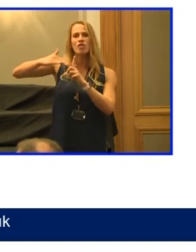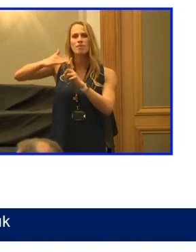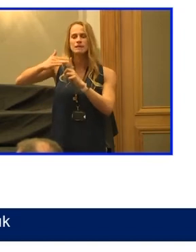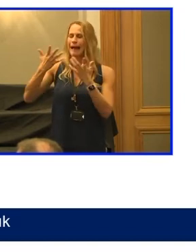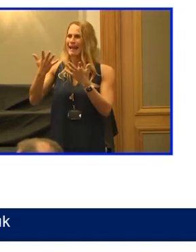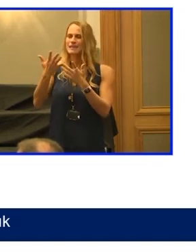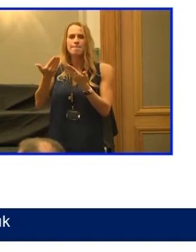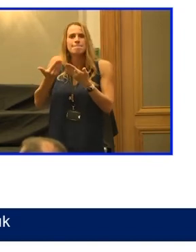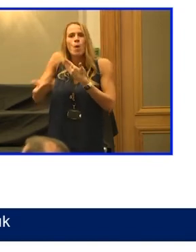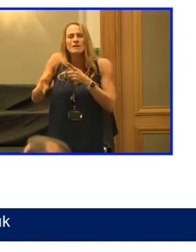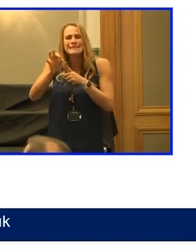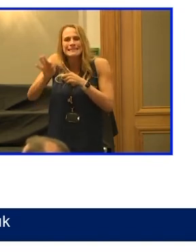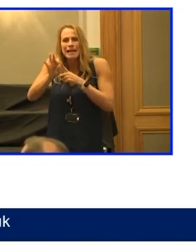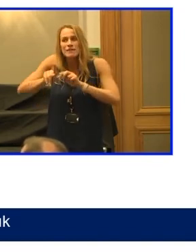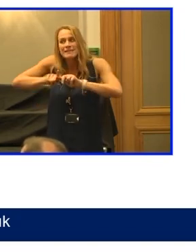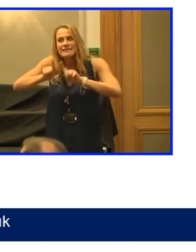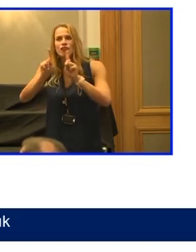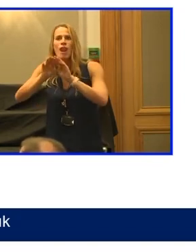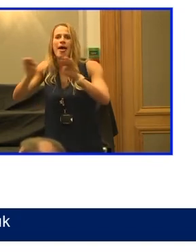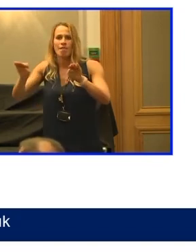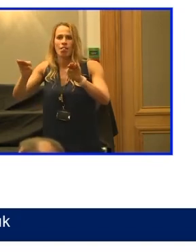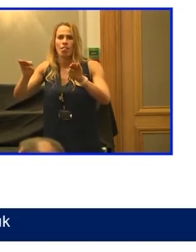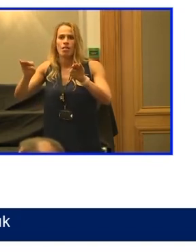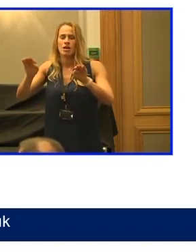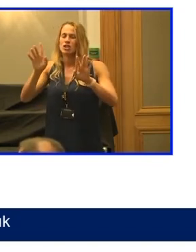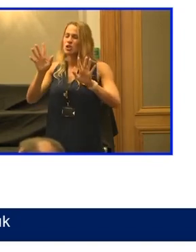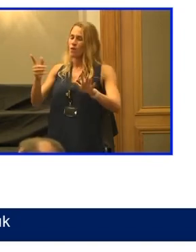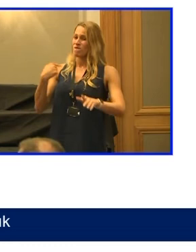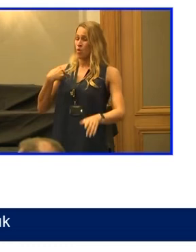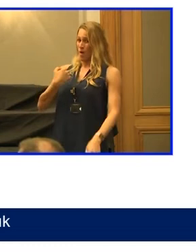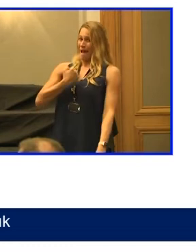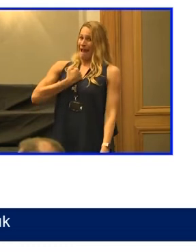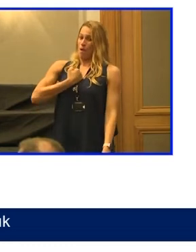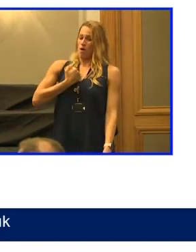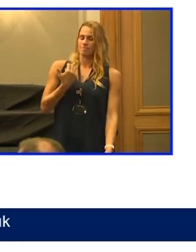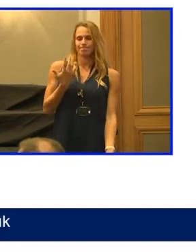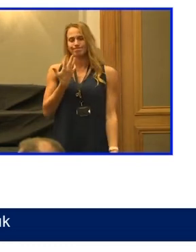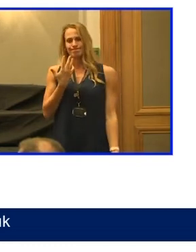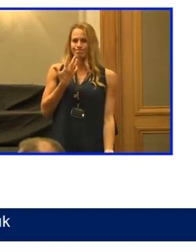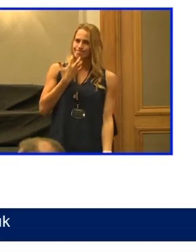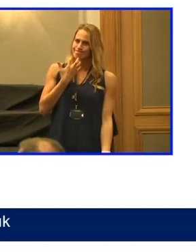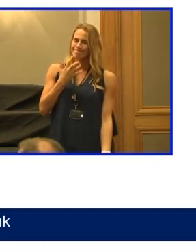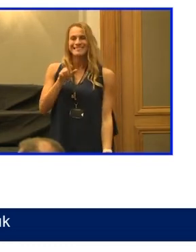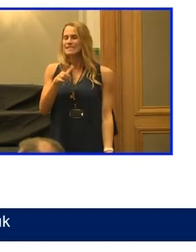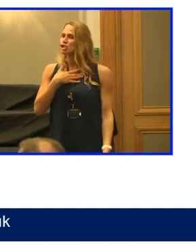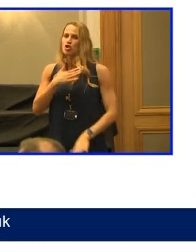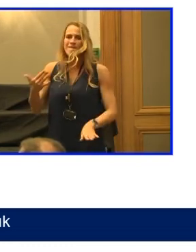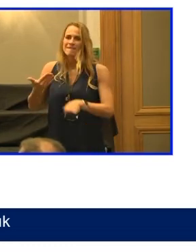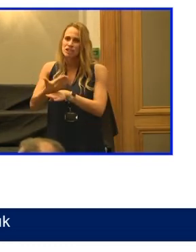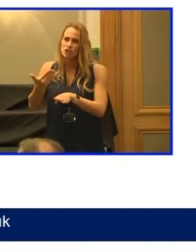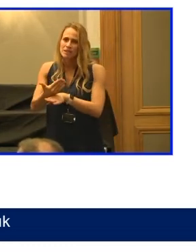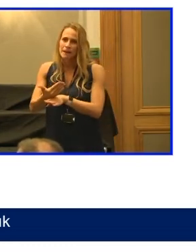of where things are. So for that reason, from a screen reader perspective, it's a little bit less efficient and effective than Windows.